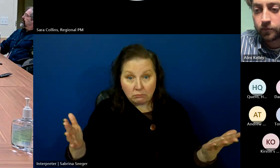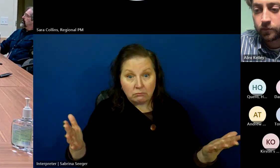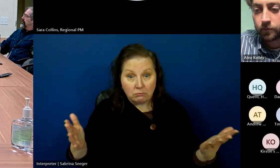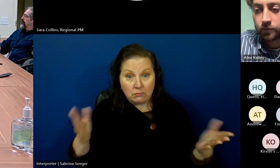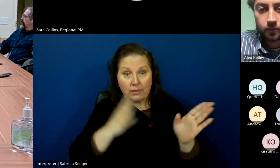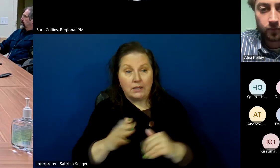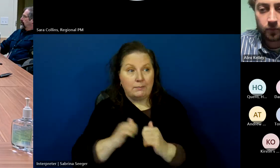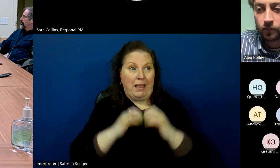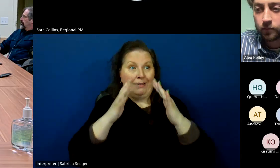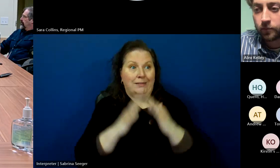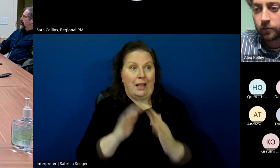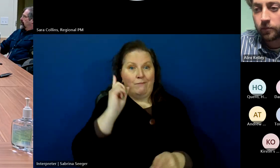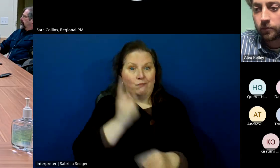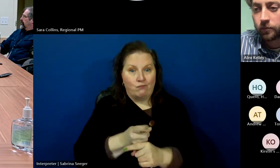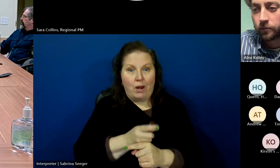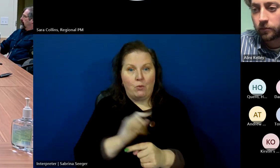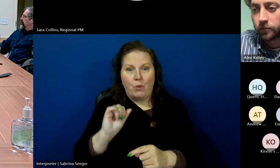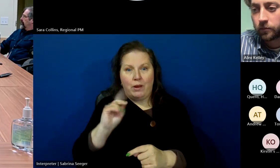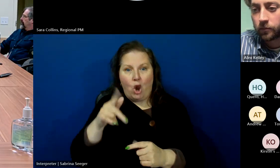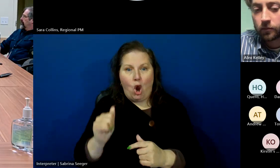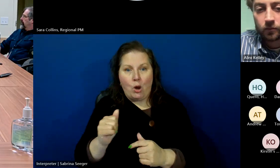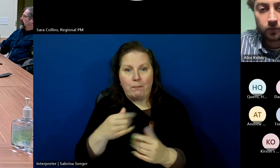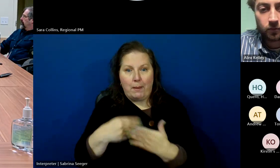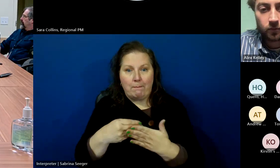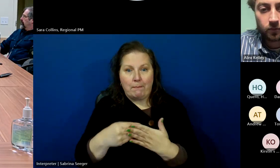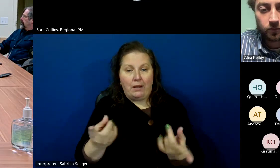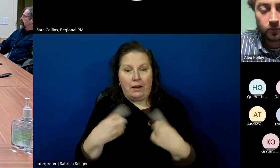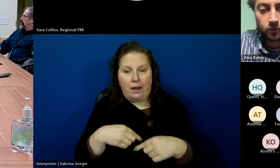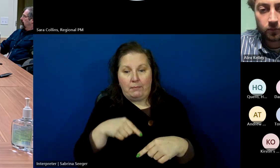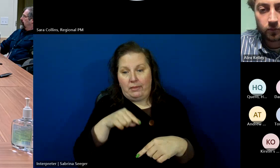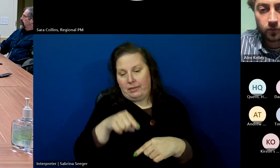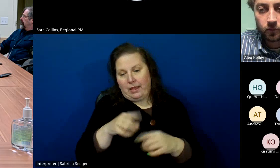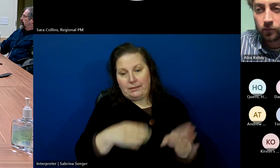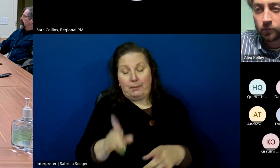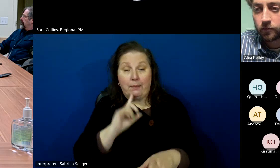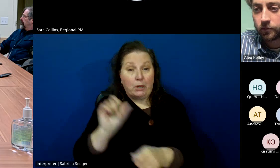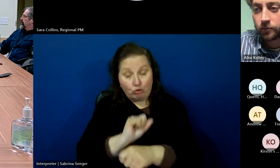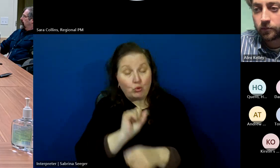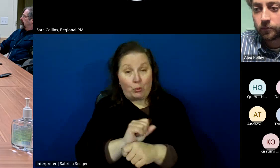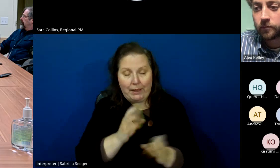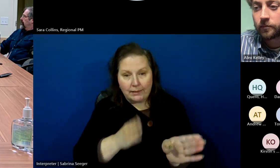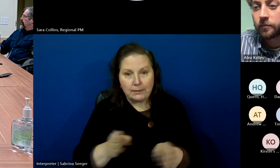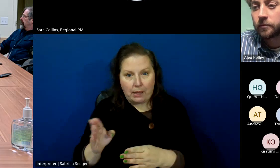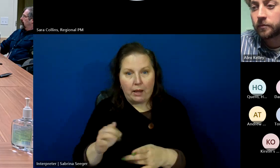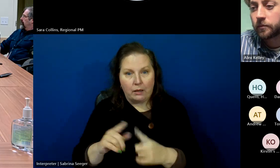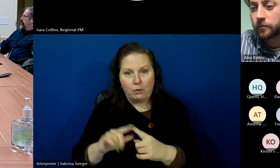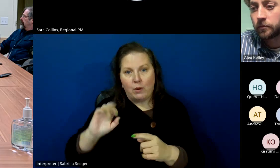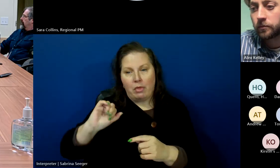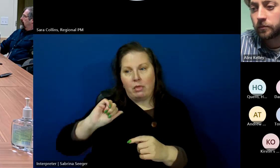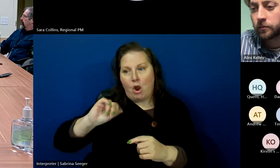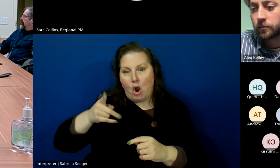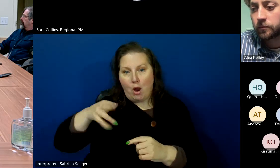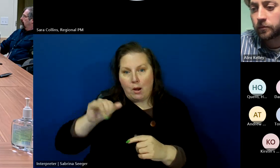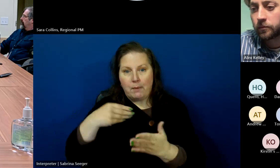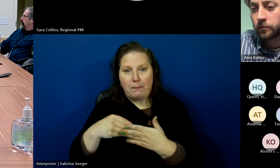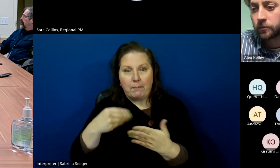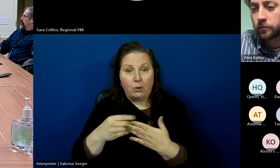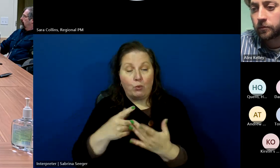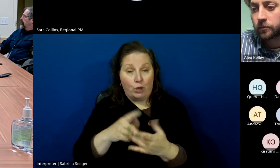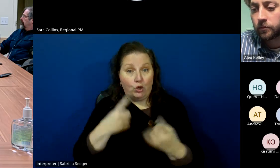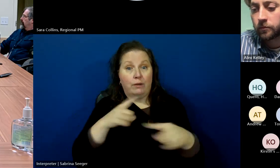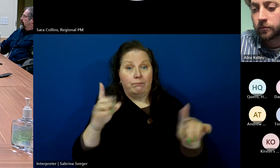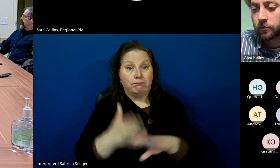place when the ARPA money came, or not this plan, but a real plan, when the ARPA money got here, we might have made some